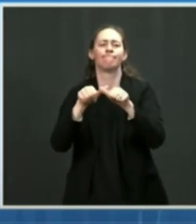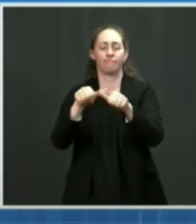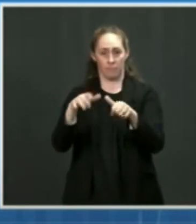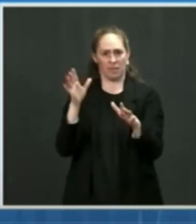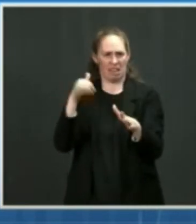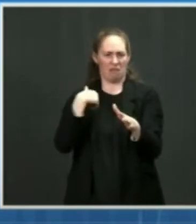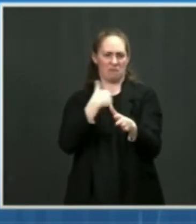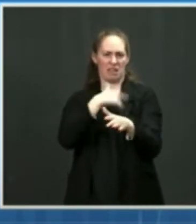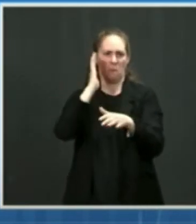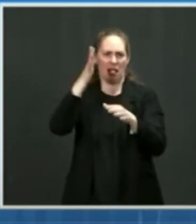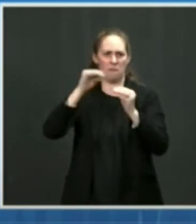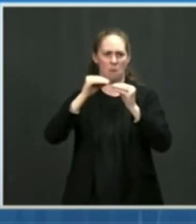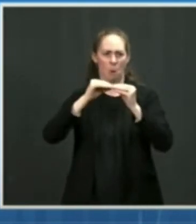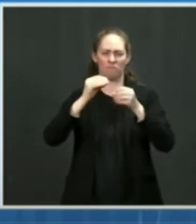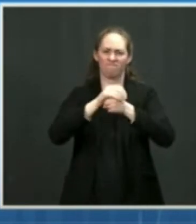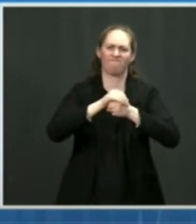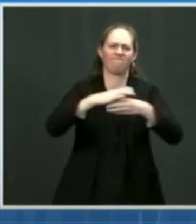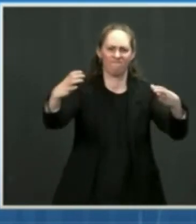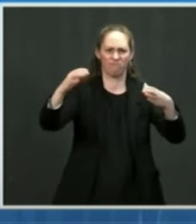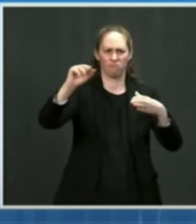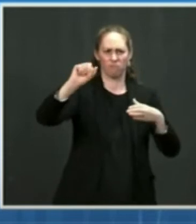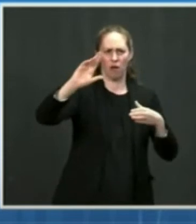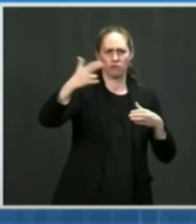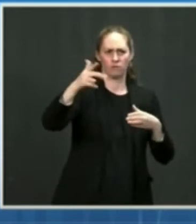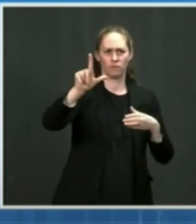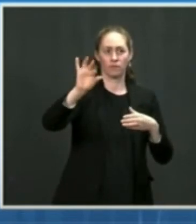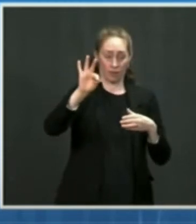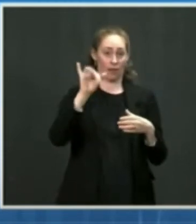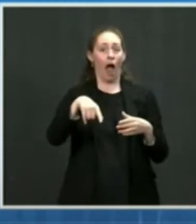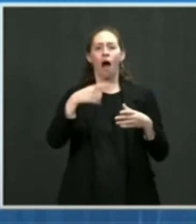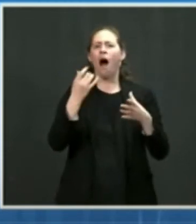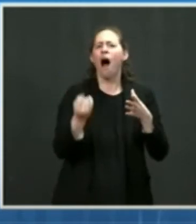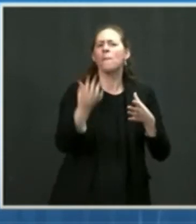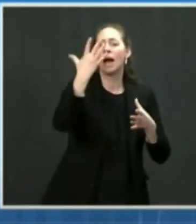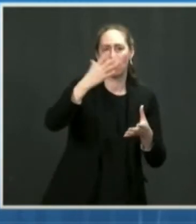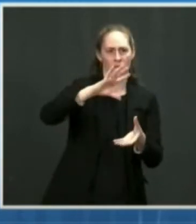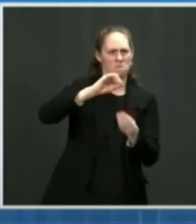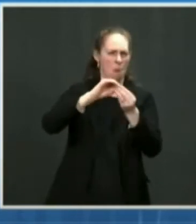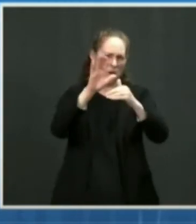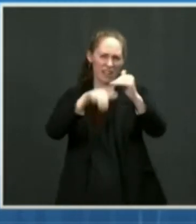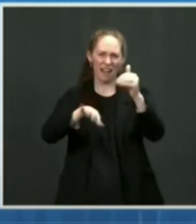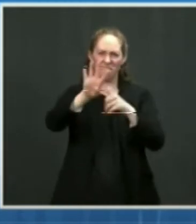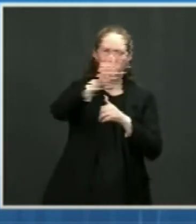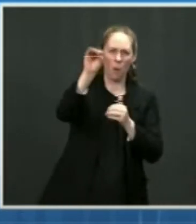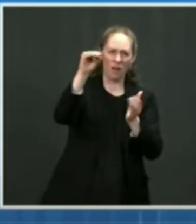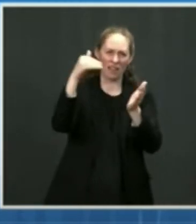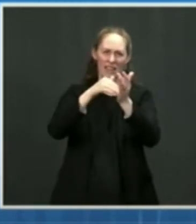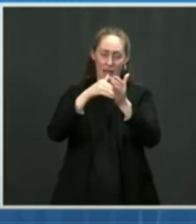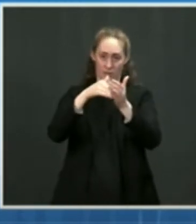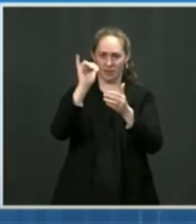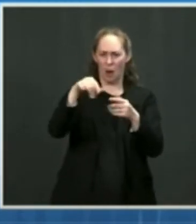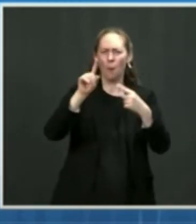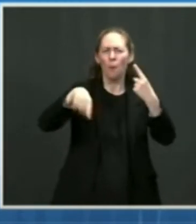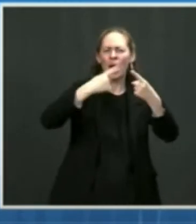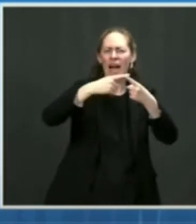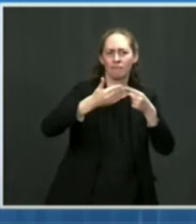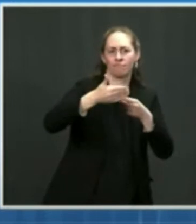program to nearly 40,000 pharmacies participating by next Monday, April